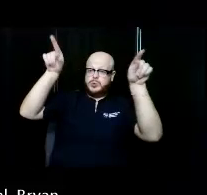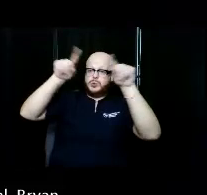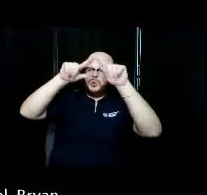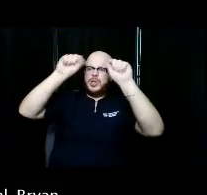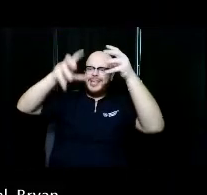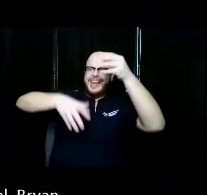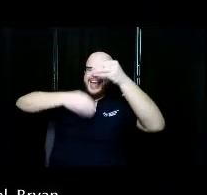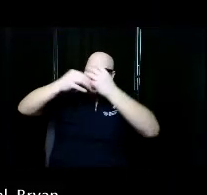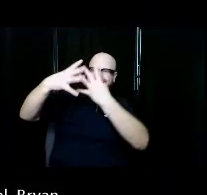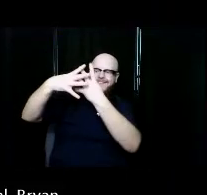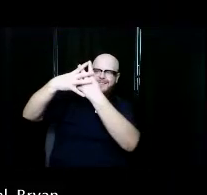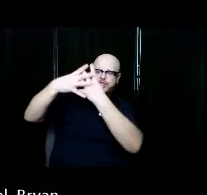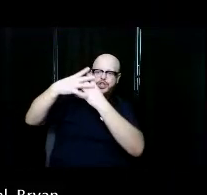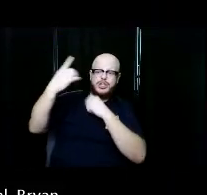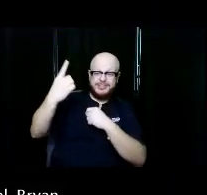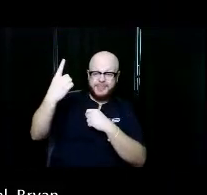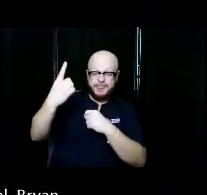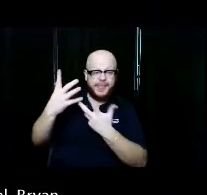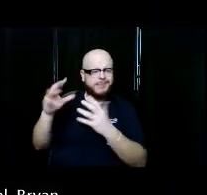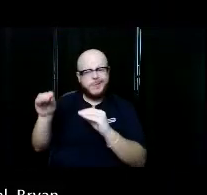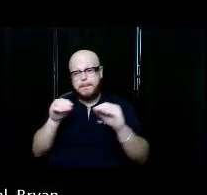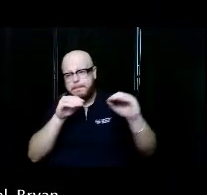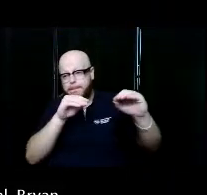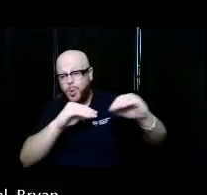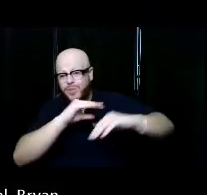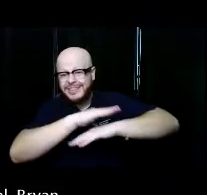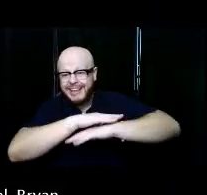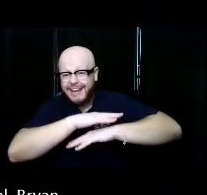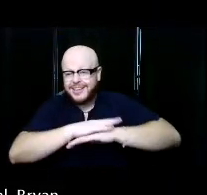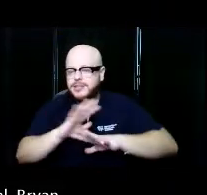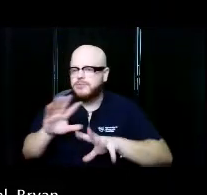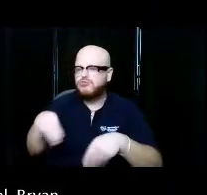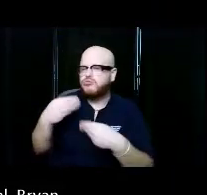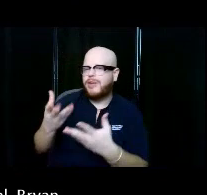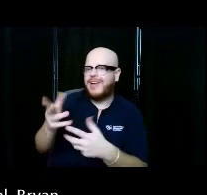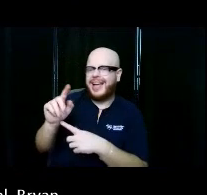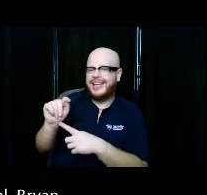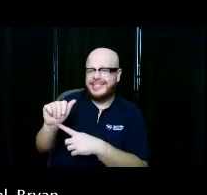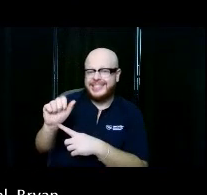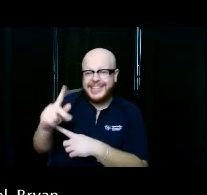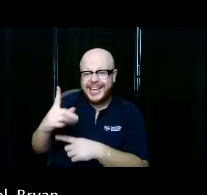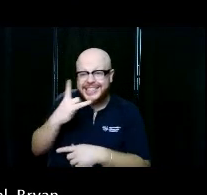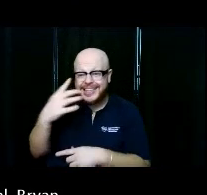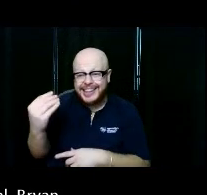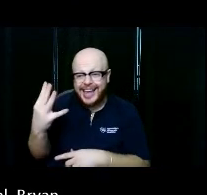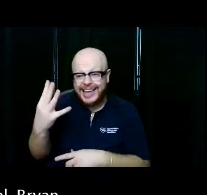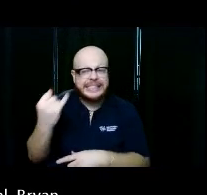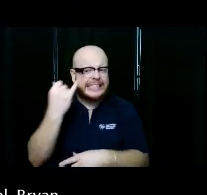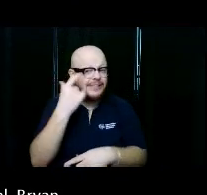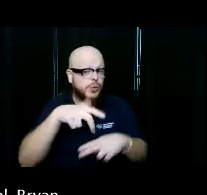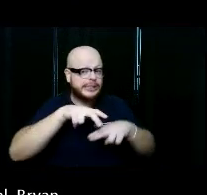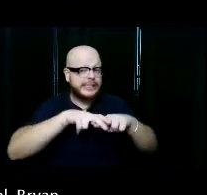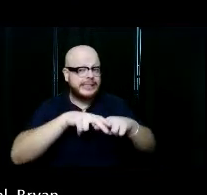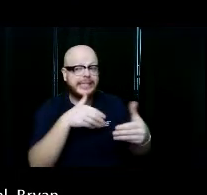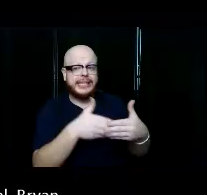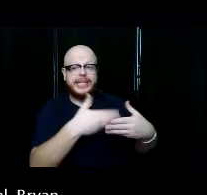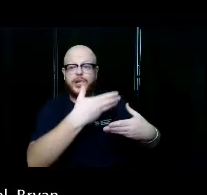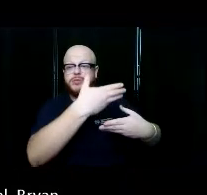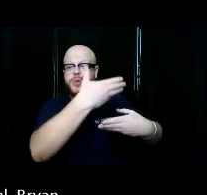Relocate workstations, provide task lighting. If you're seated next to a window with natural light, think about putting a shade